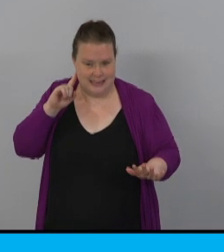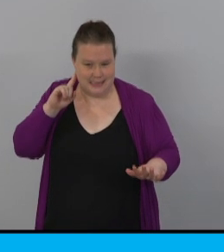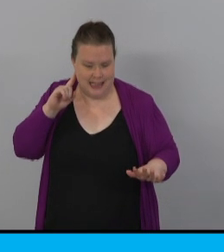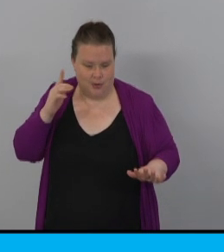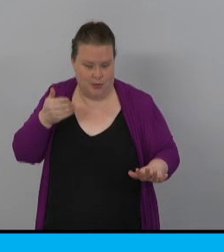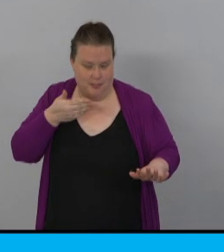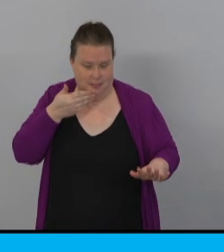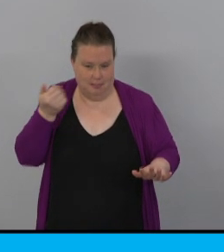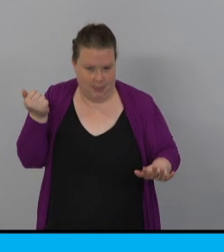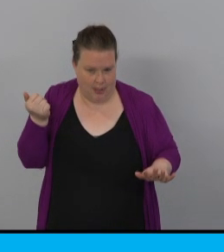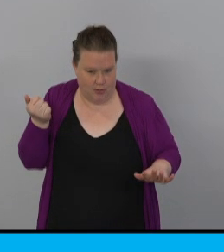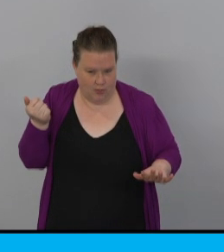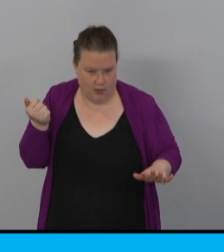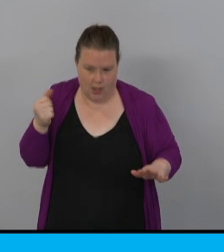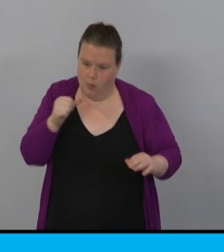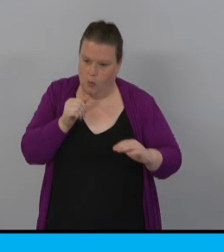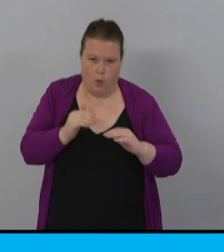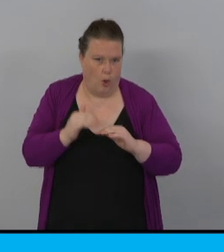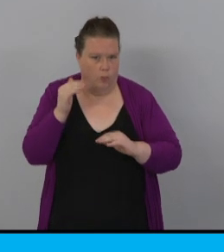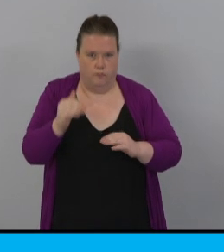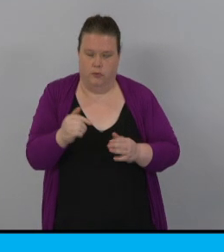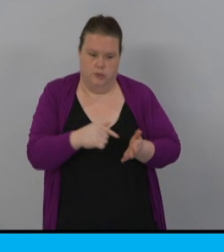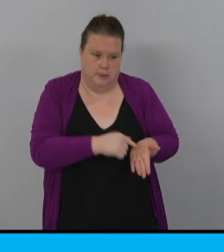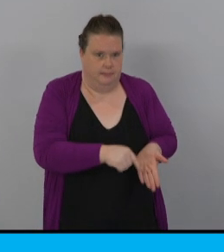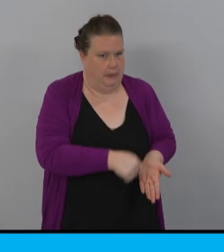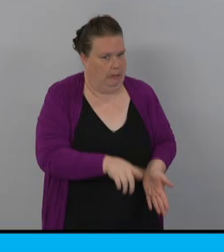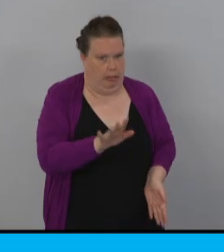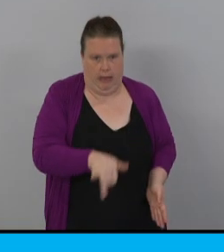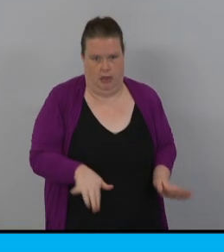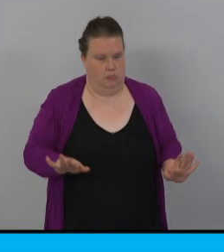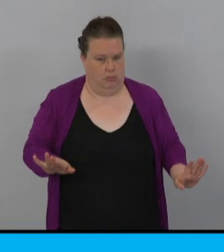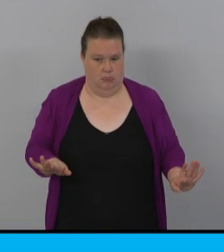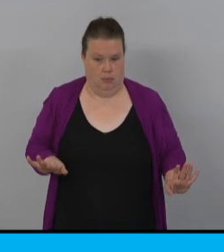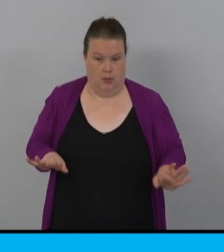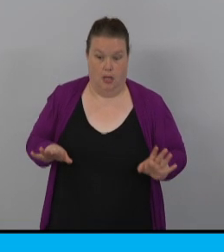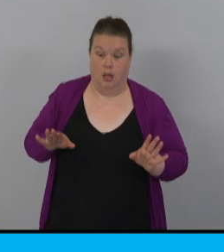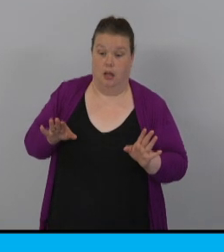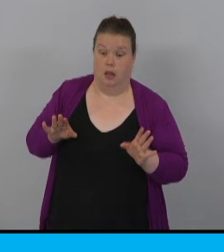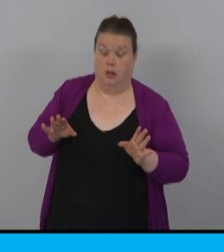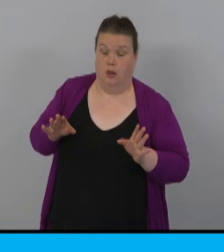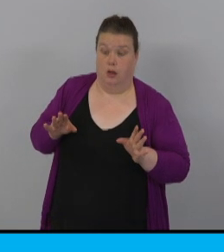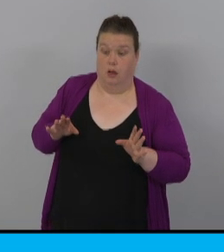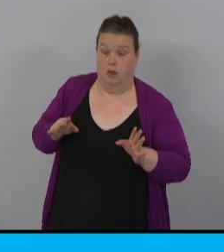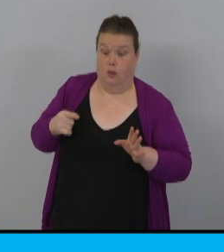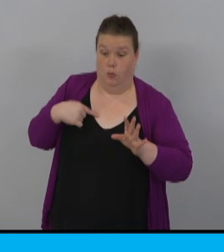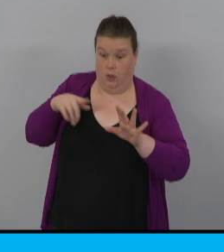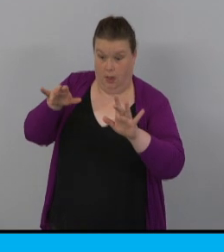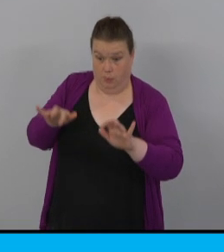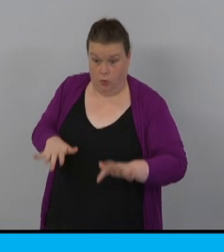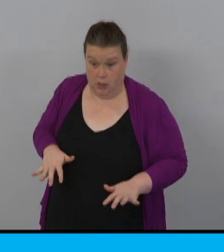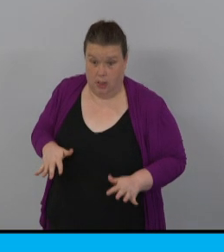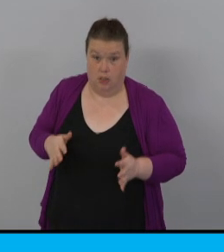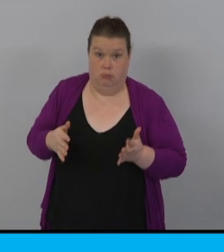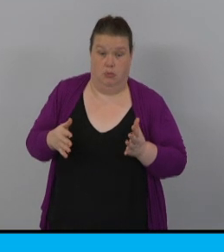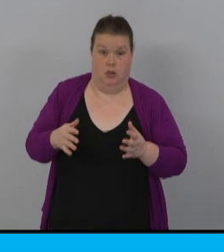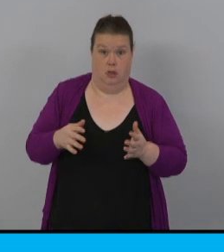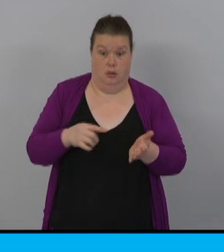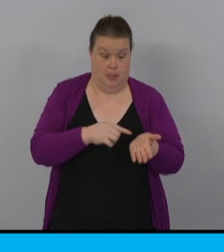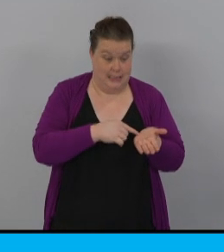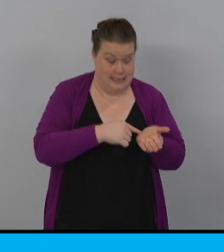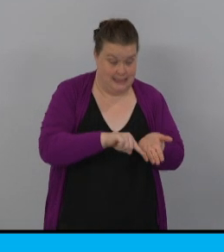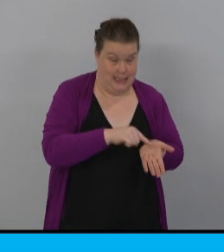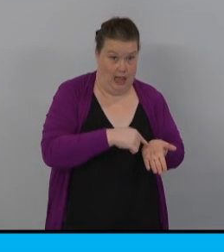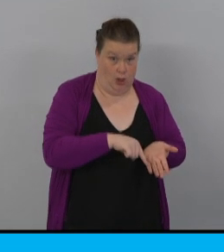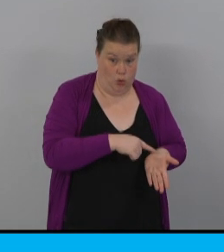underspend that because, I mean, as much as I build in salary savings when I put in the salary proposals, I